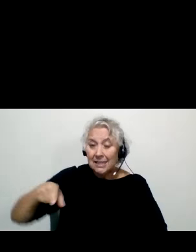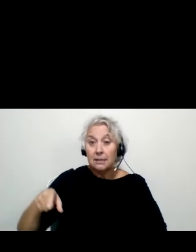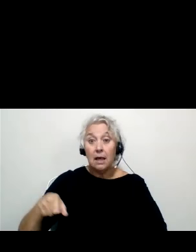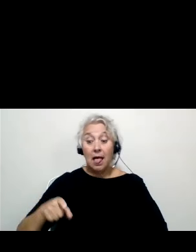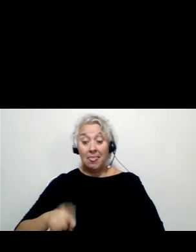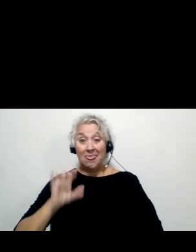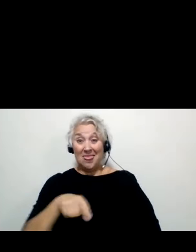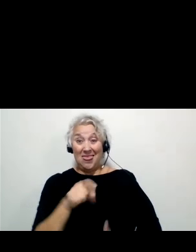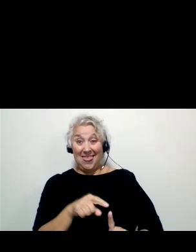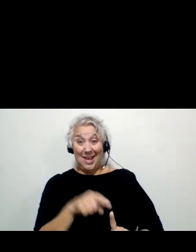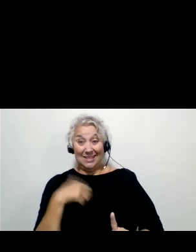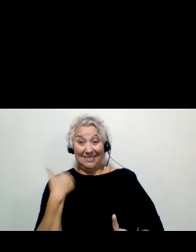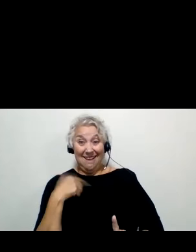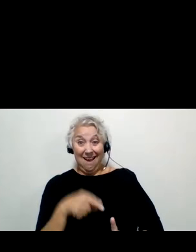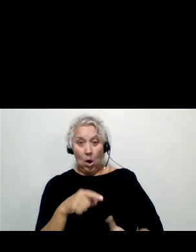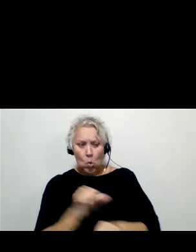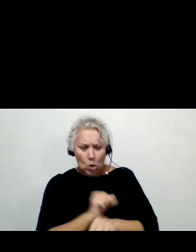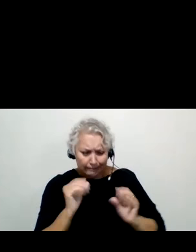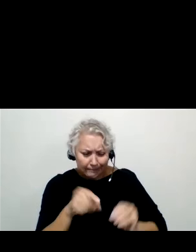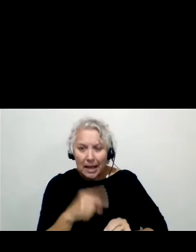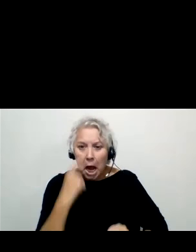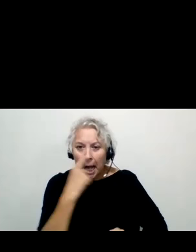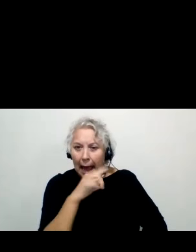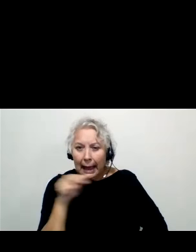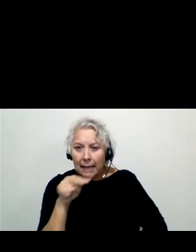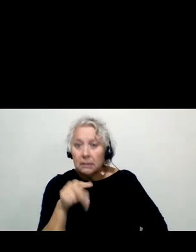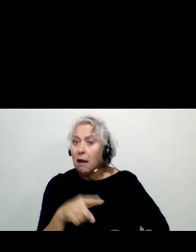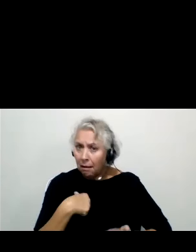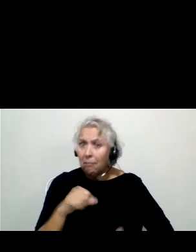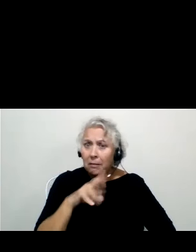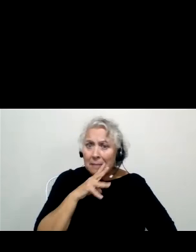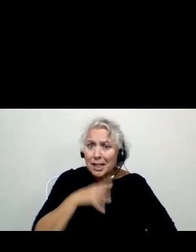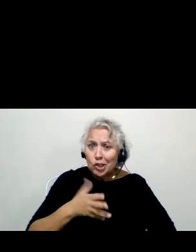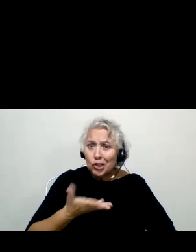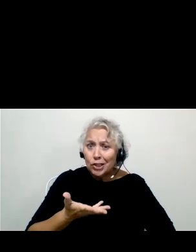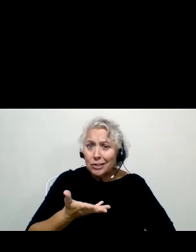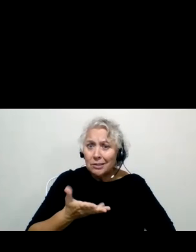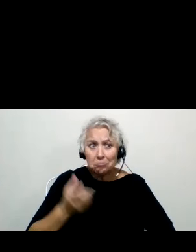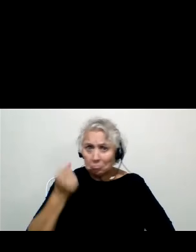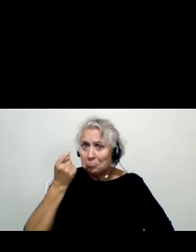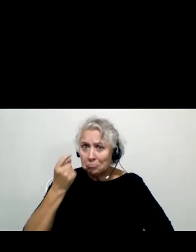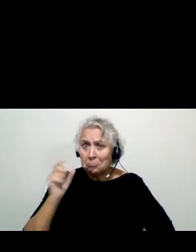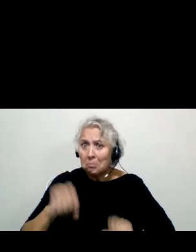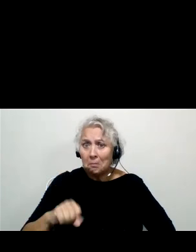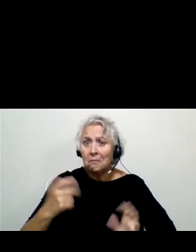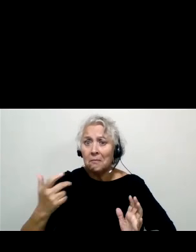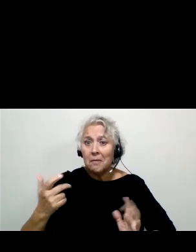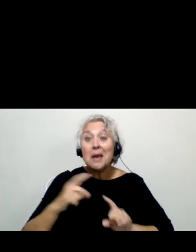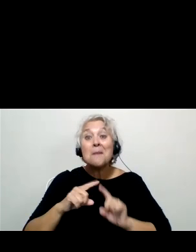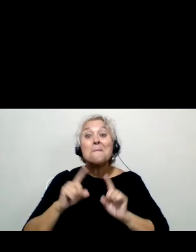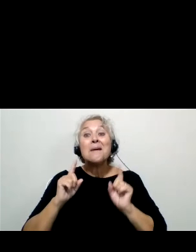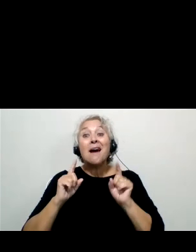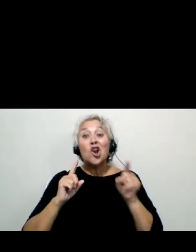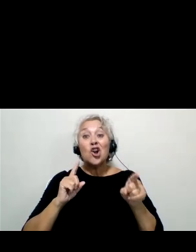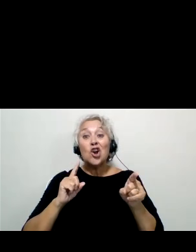that we were working on the eye gaze with, she had speech and it was intelligible, but because of